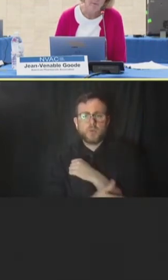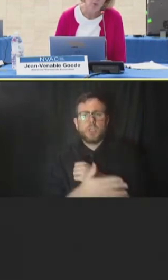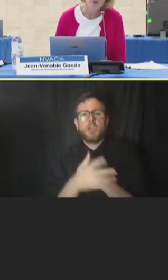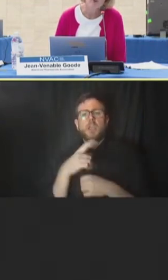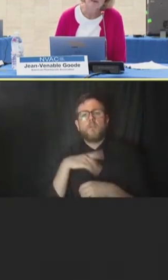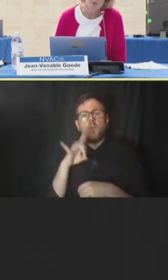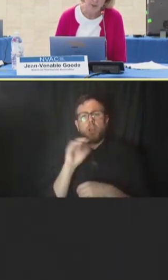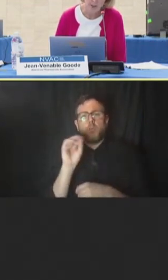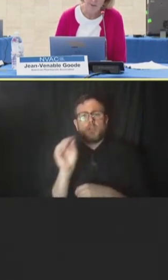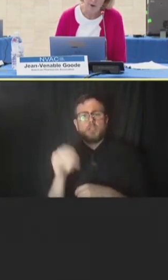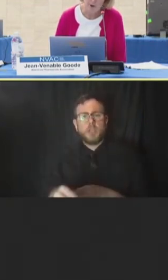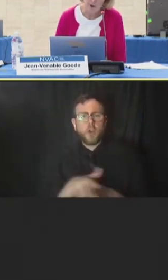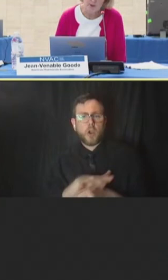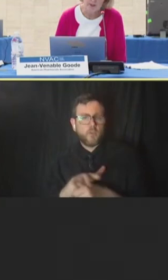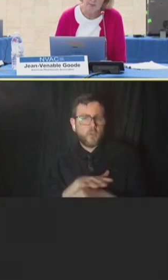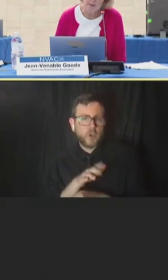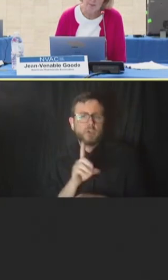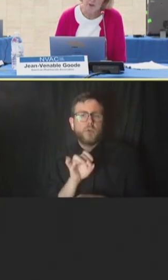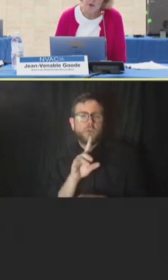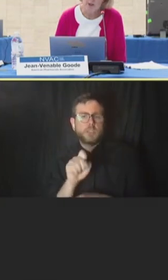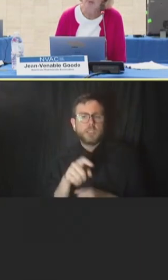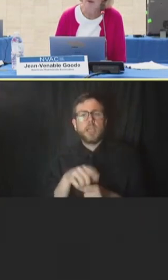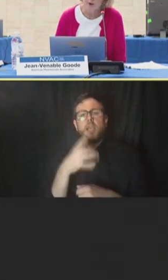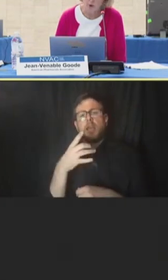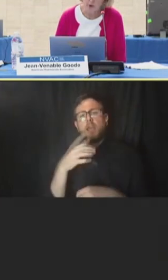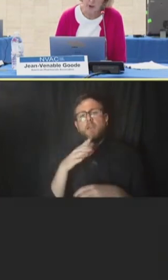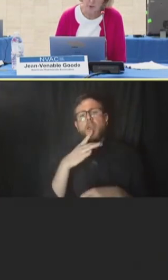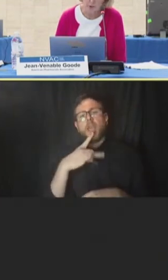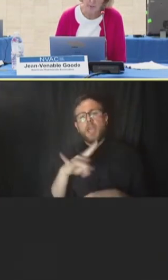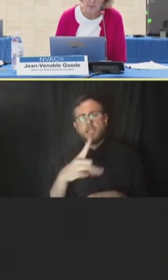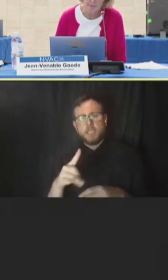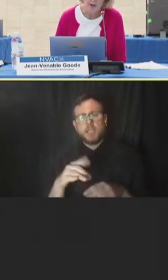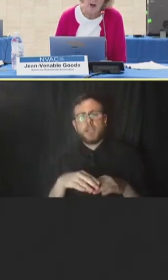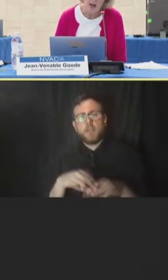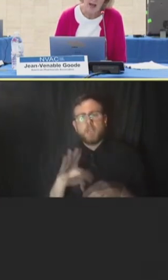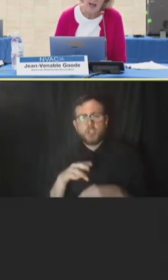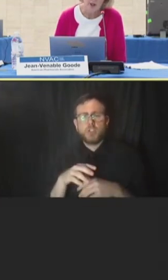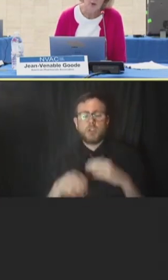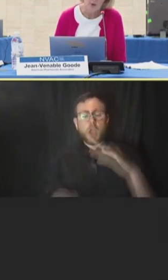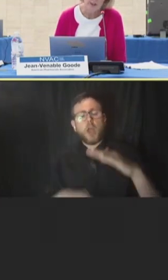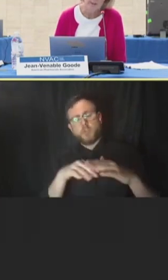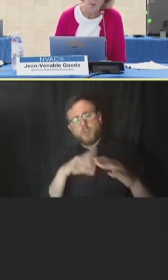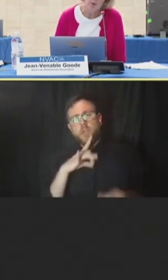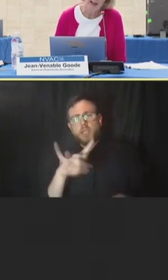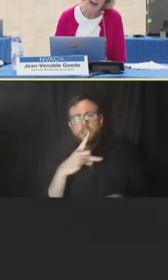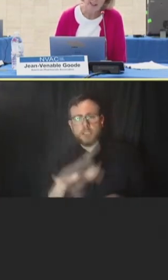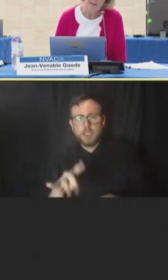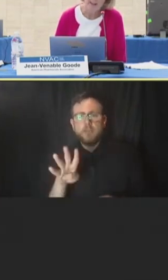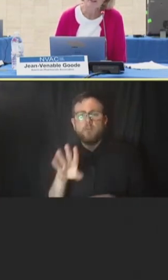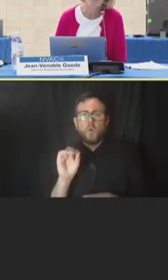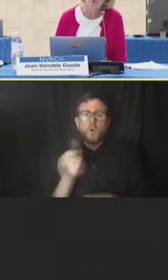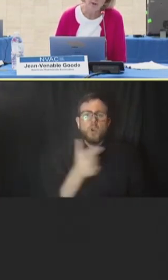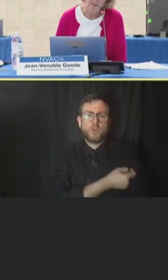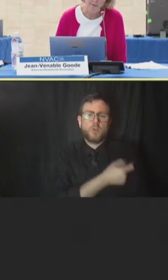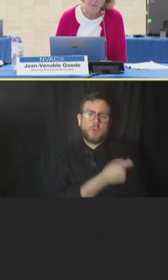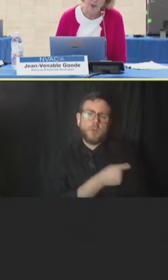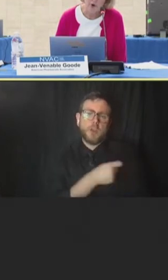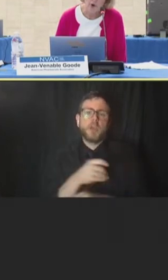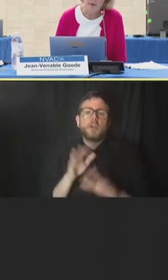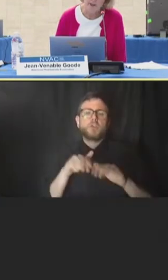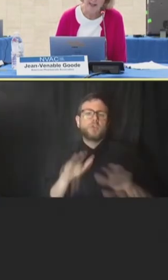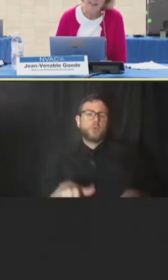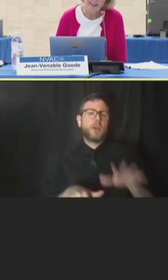and 43% of those doses have been administered in a minority group, including supporting activities of 45